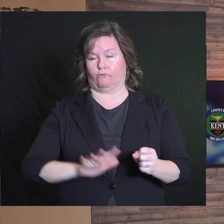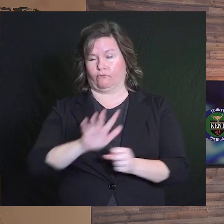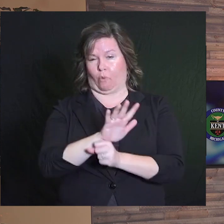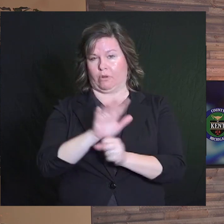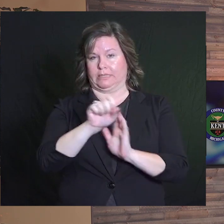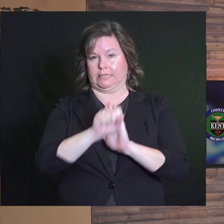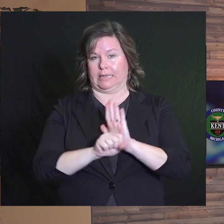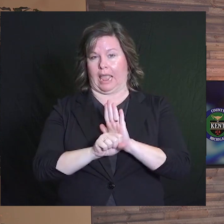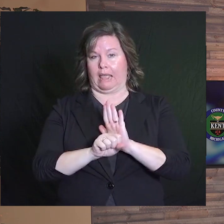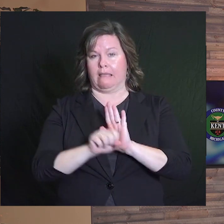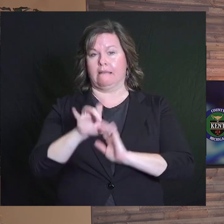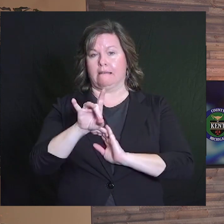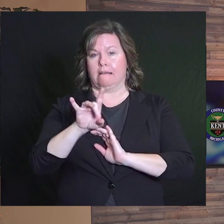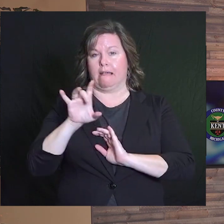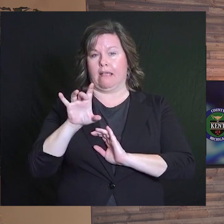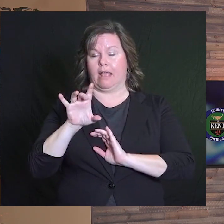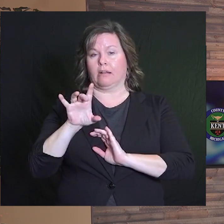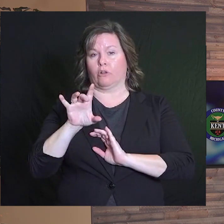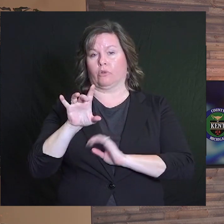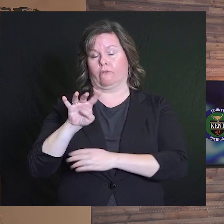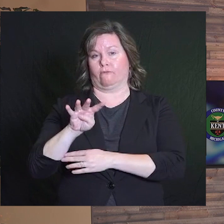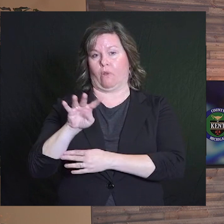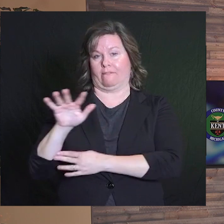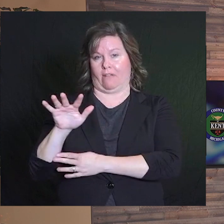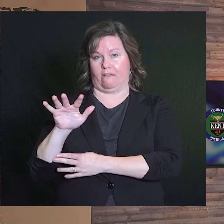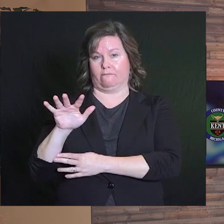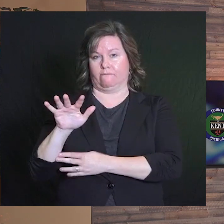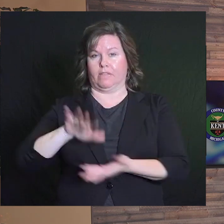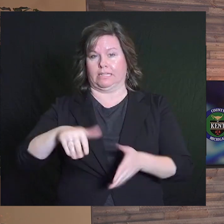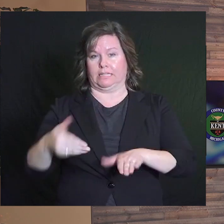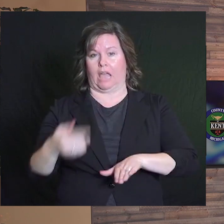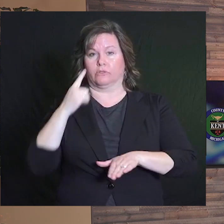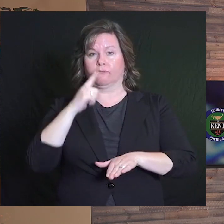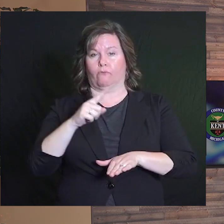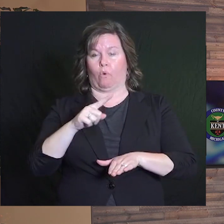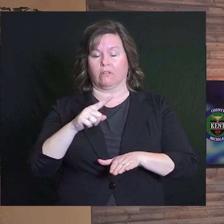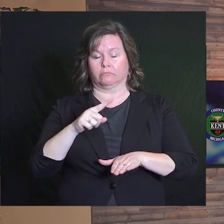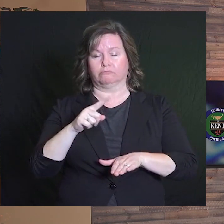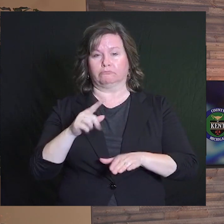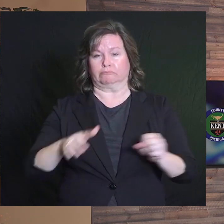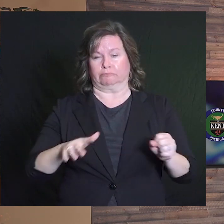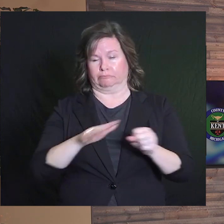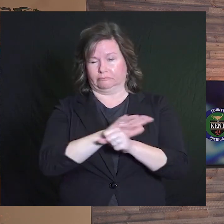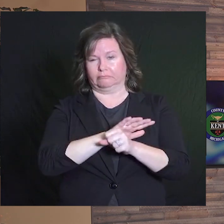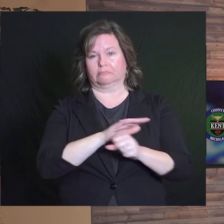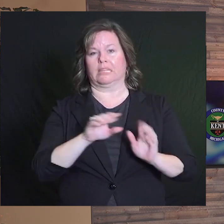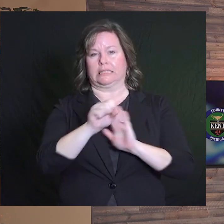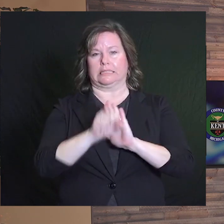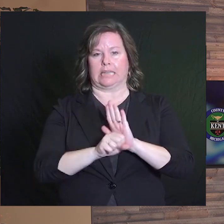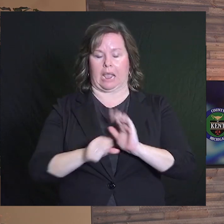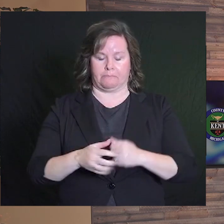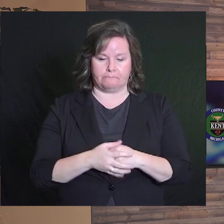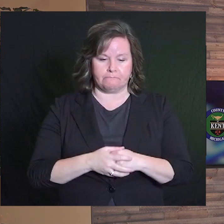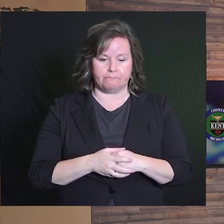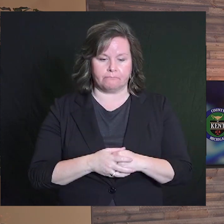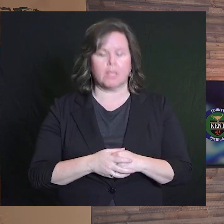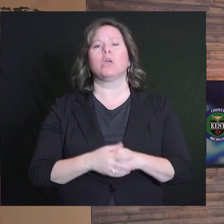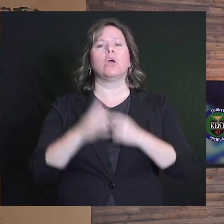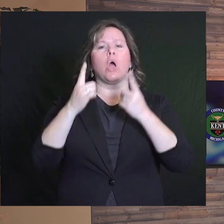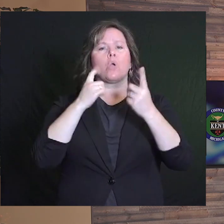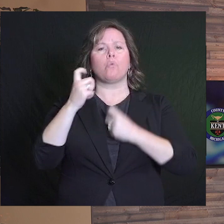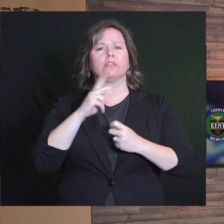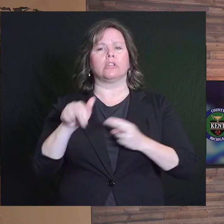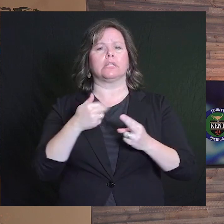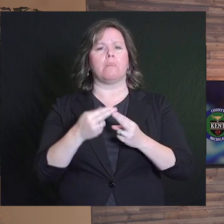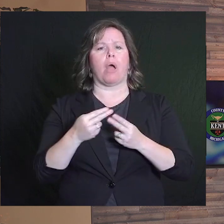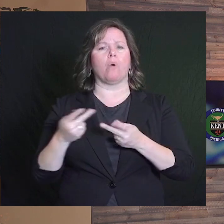deaths statewide. And we expect to have some more data here in the next few hours. We're getting a lot of questions about playgrounds, and people